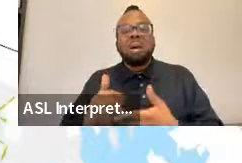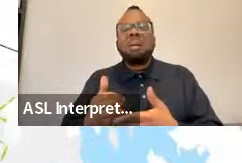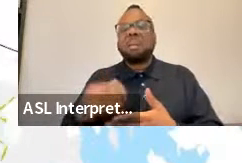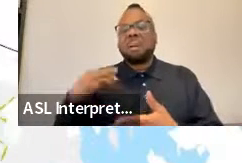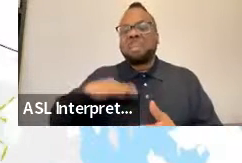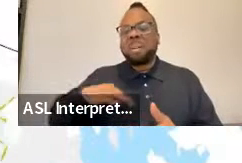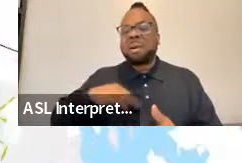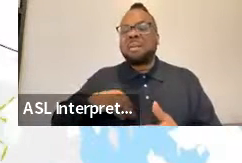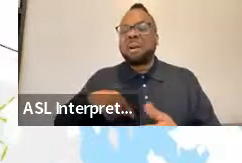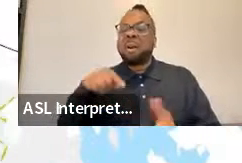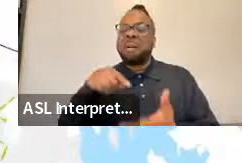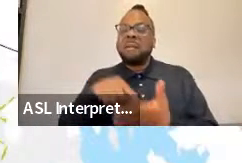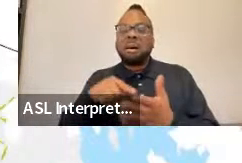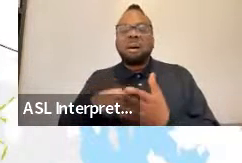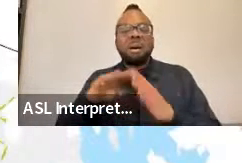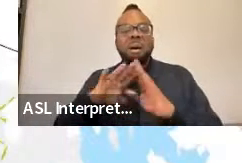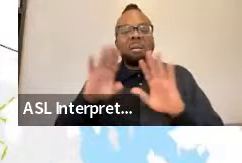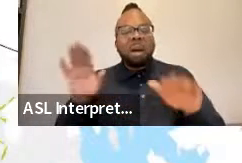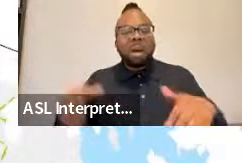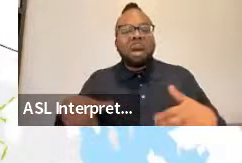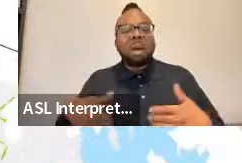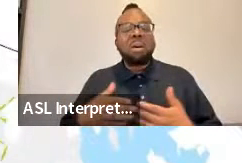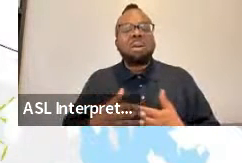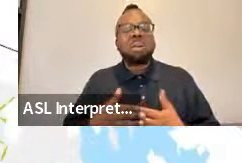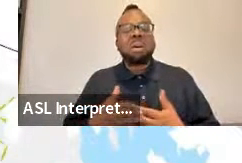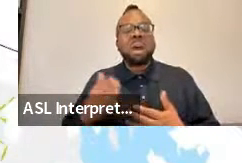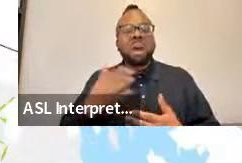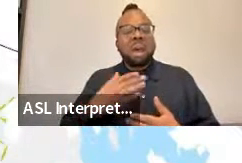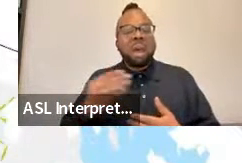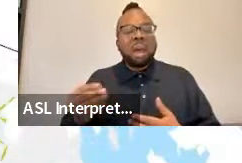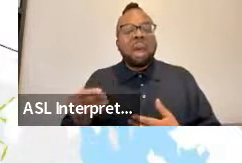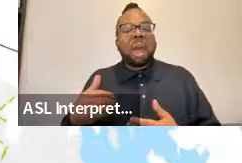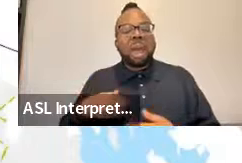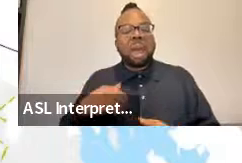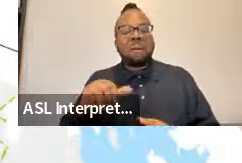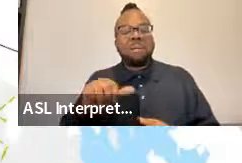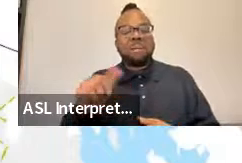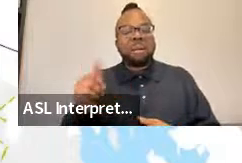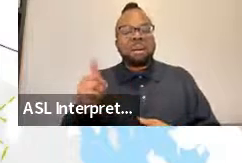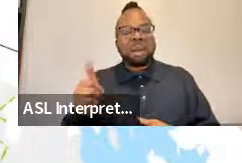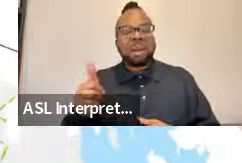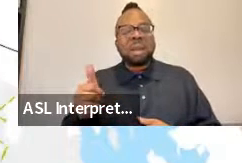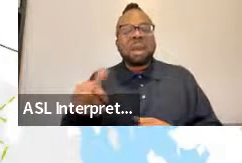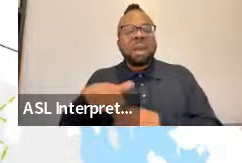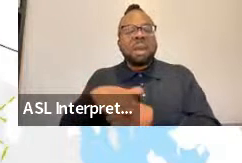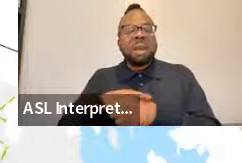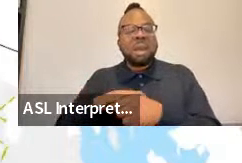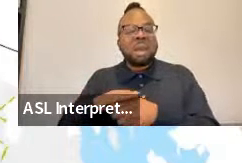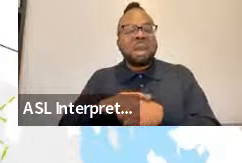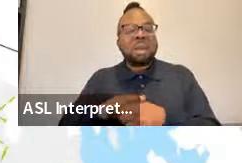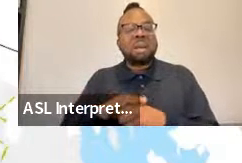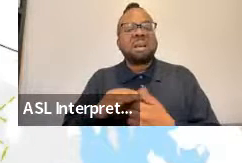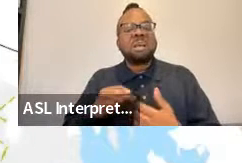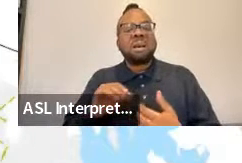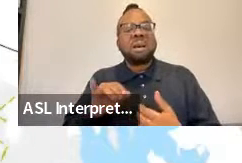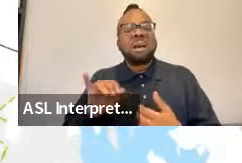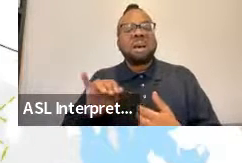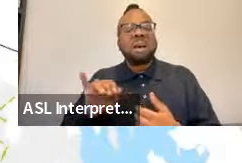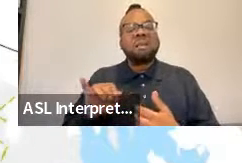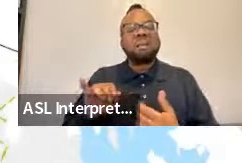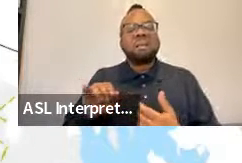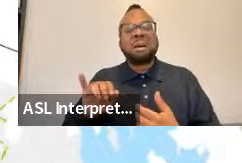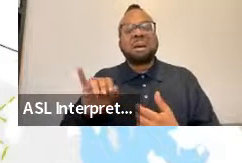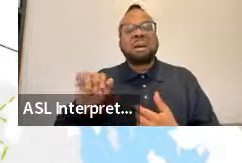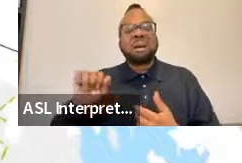current regulations, new developments in eligible R10 districts or IHDAs can access increased FARs by providing affordable